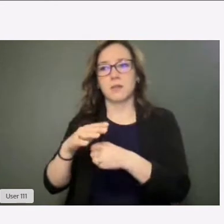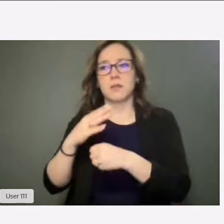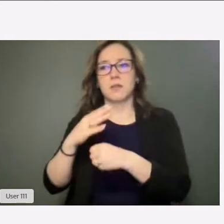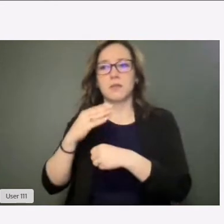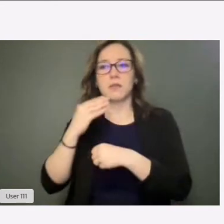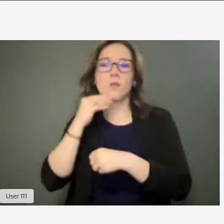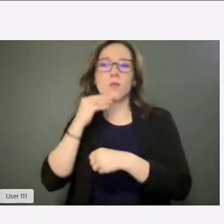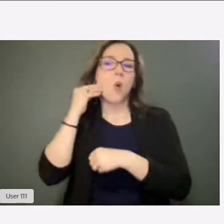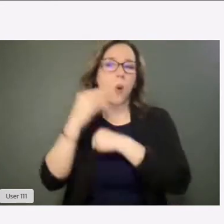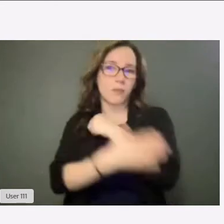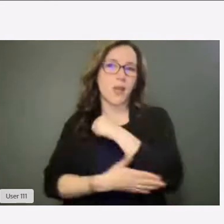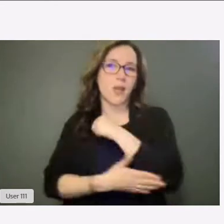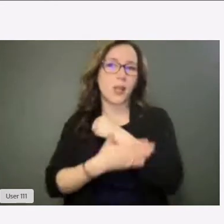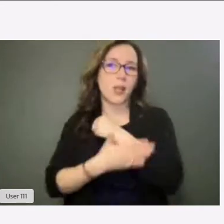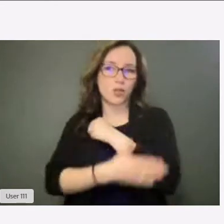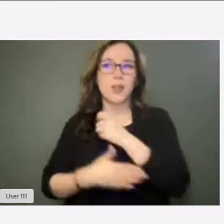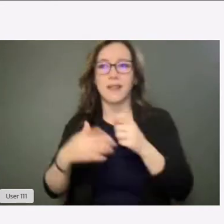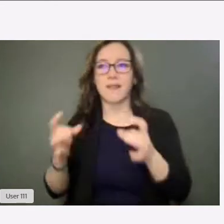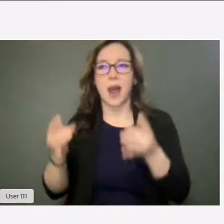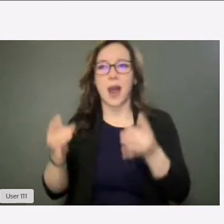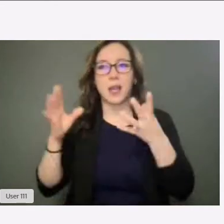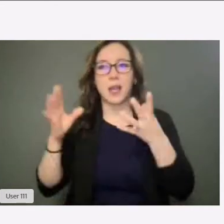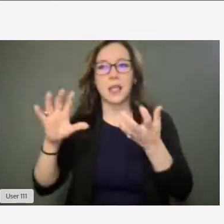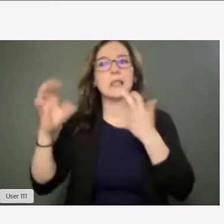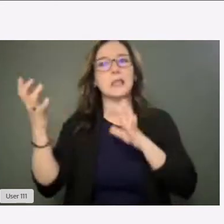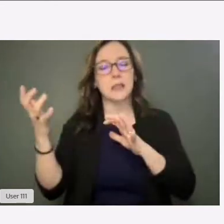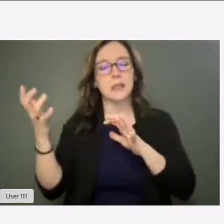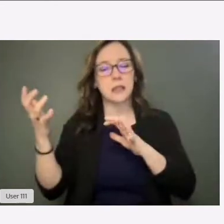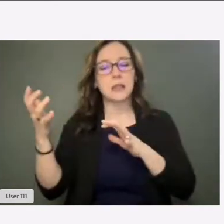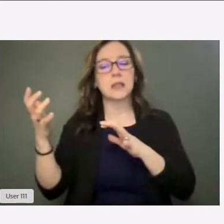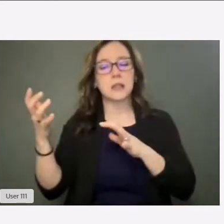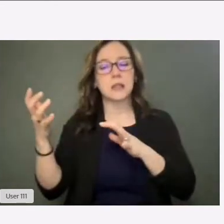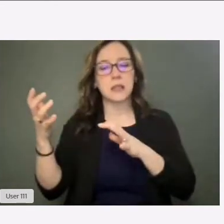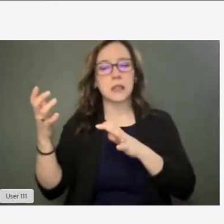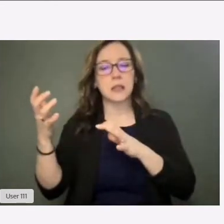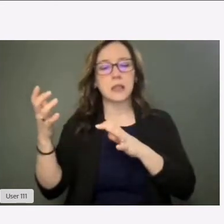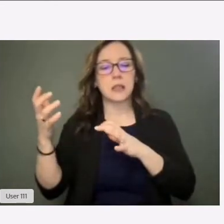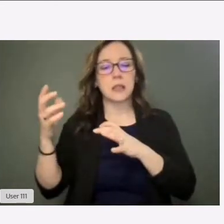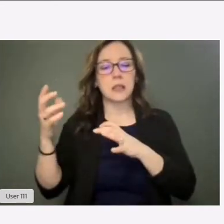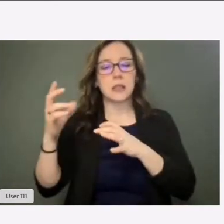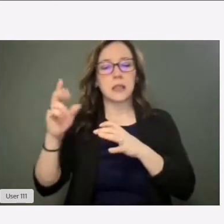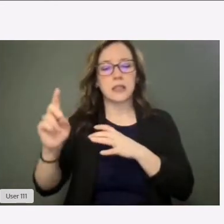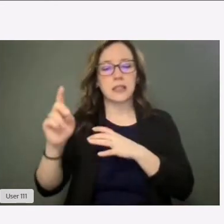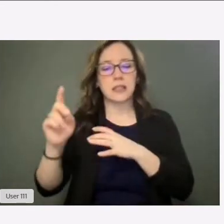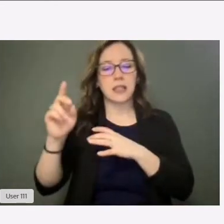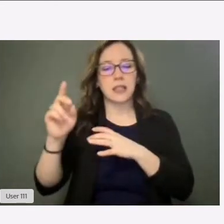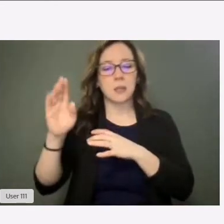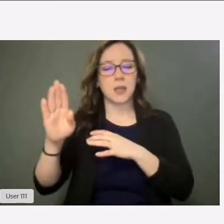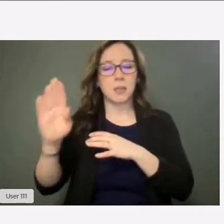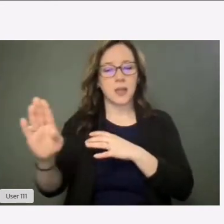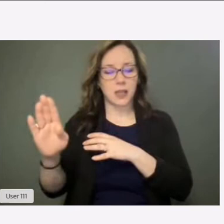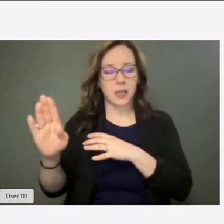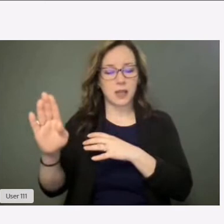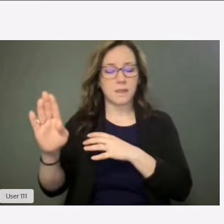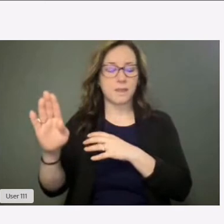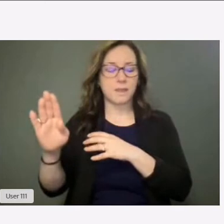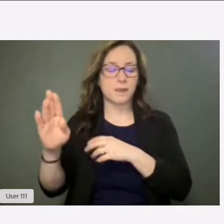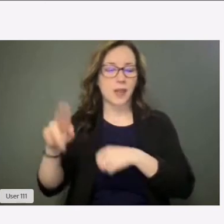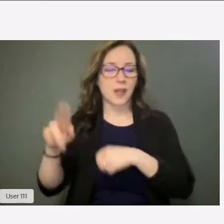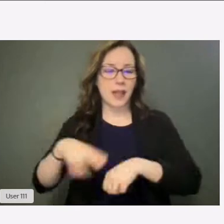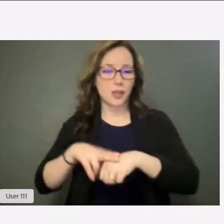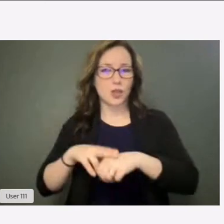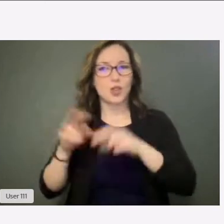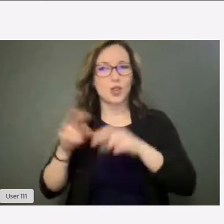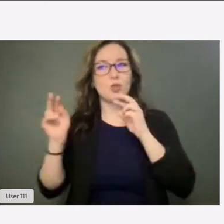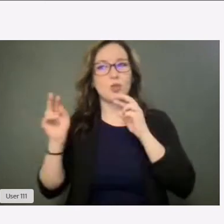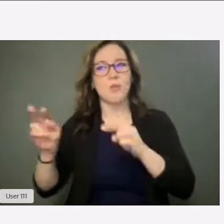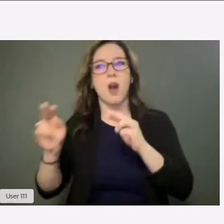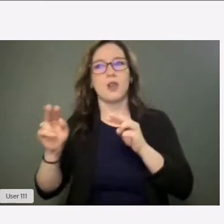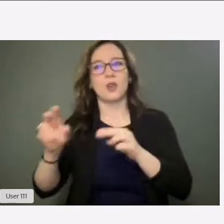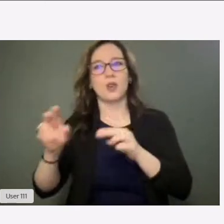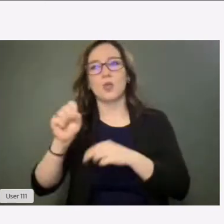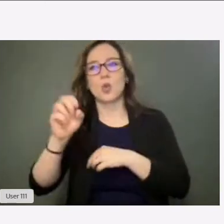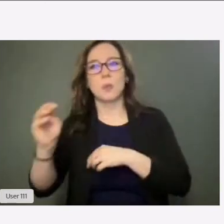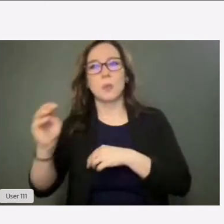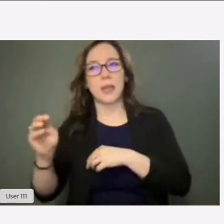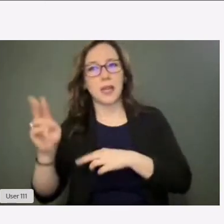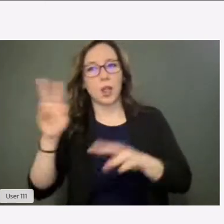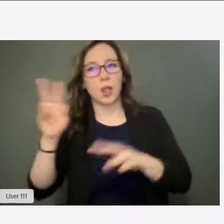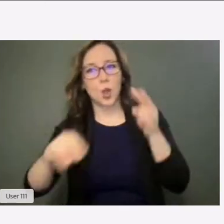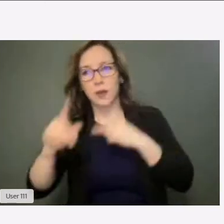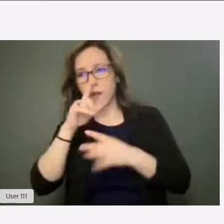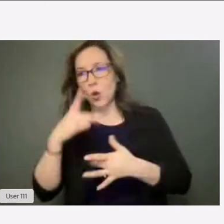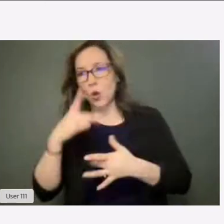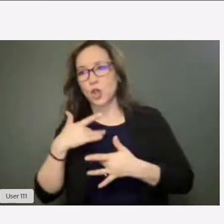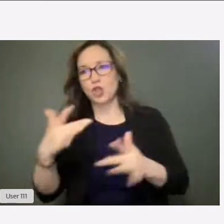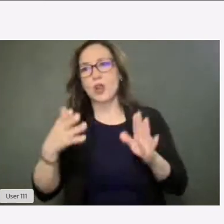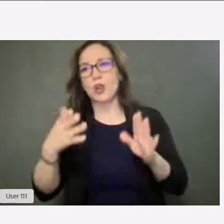of the areas for that DVE national priority area is to kind of monitor social media, looking for trends, looking for posts,